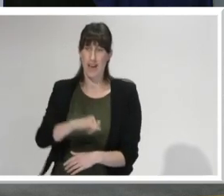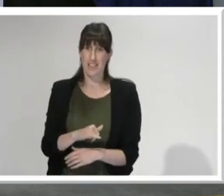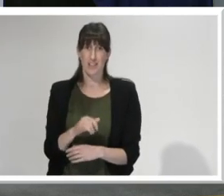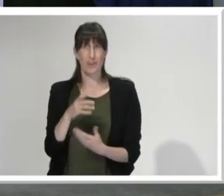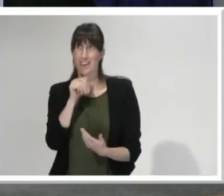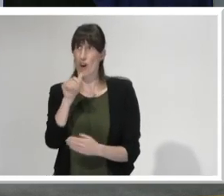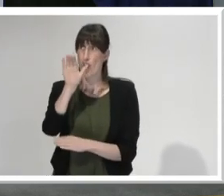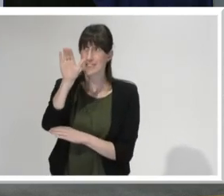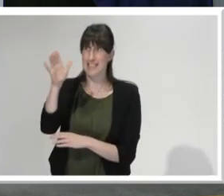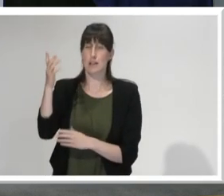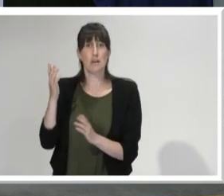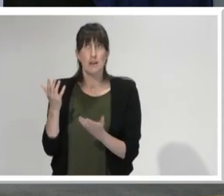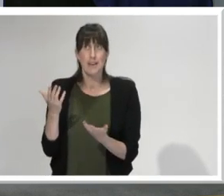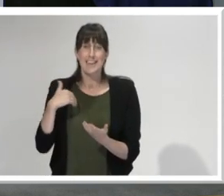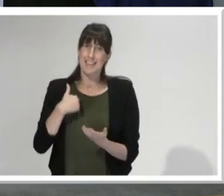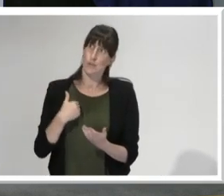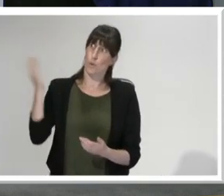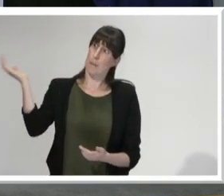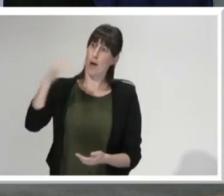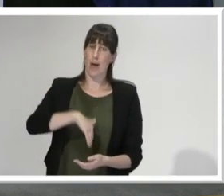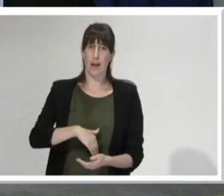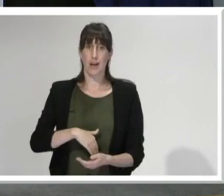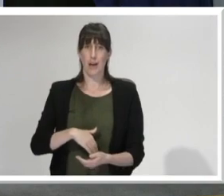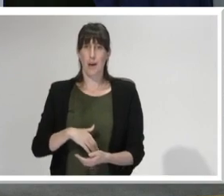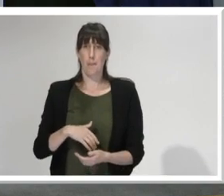somehow. It just so happens you'll be doing it via a flight that